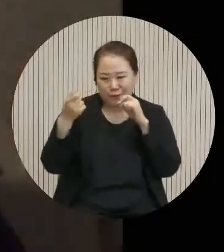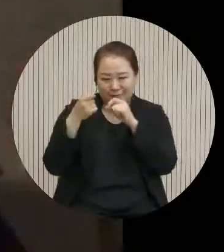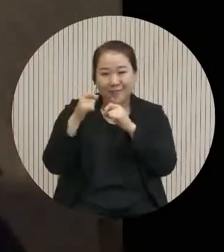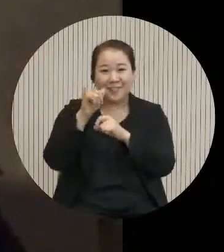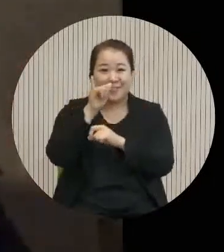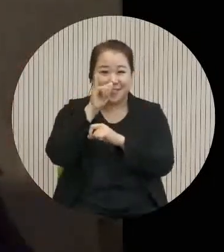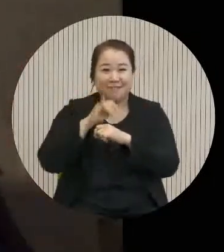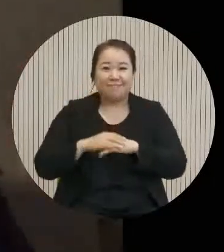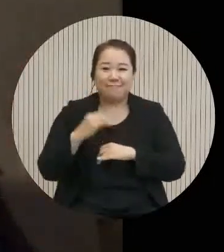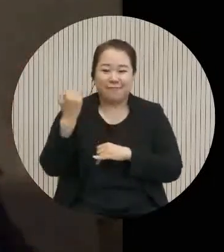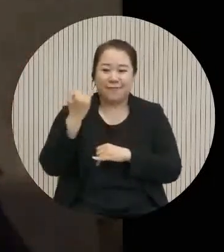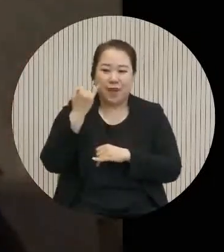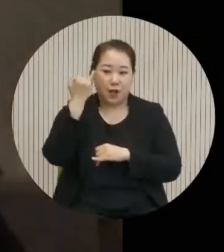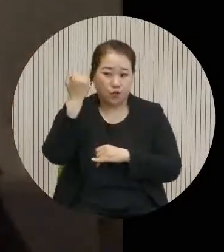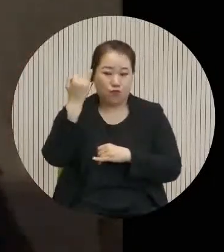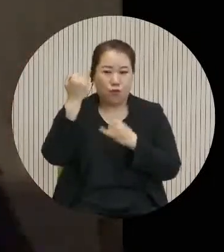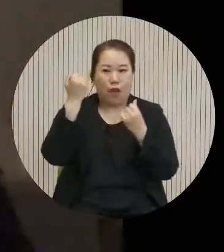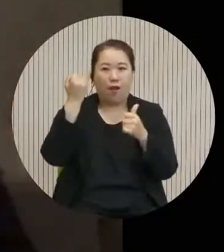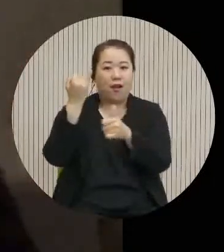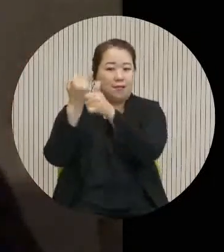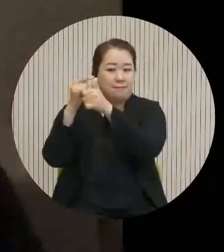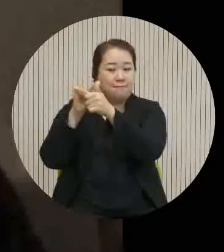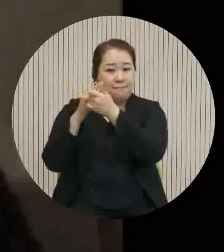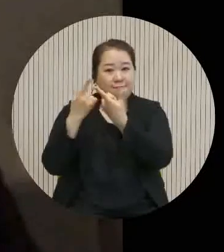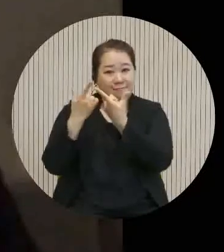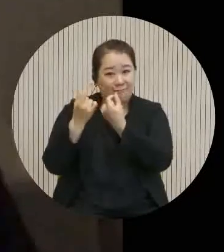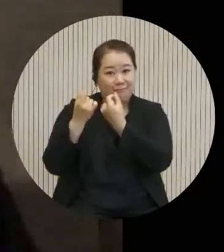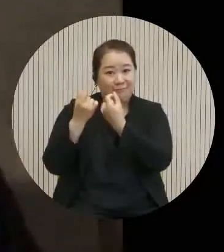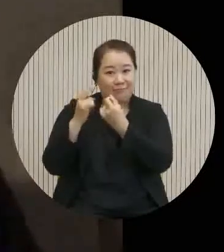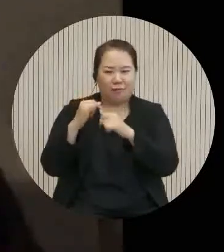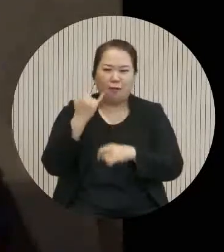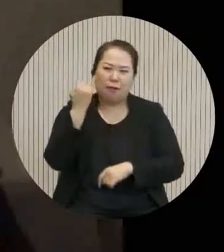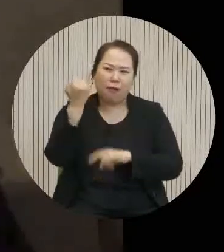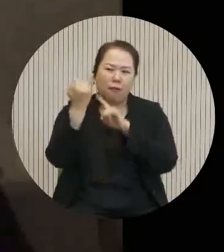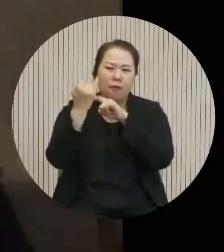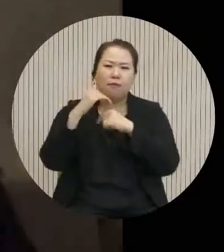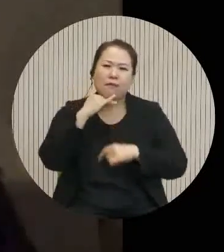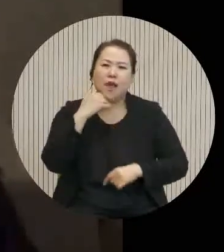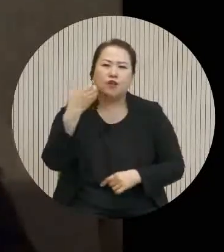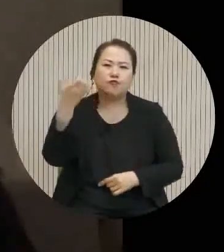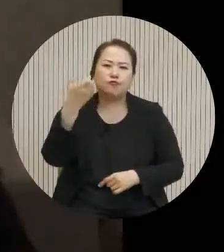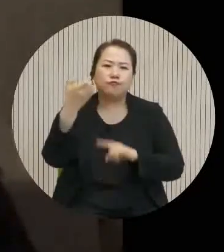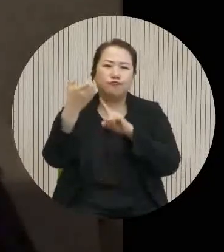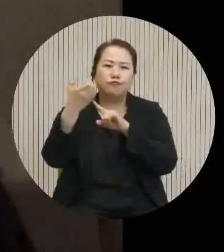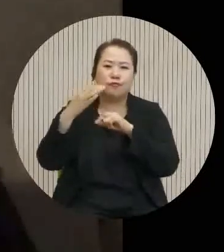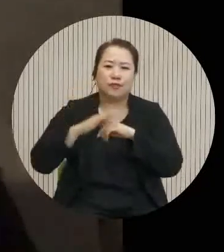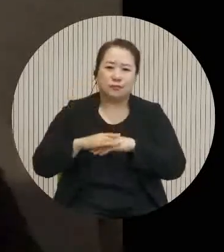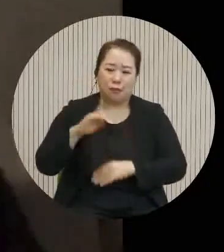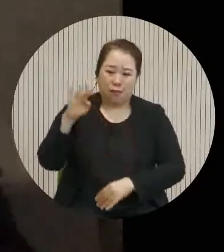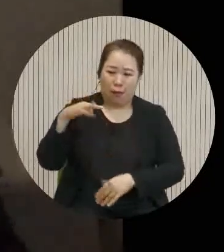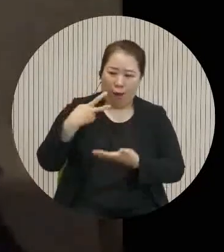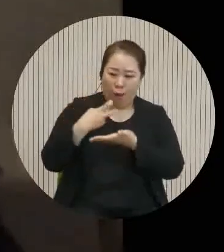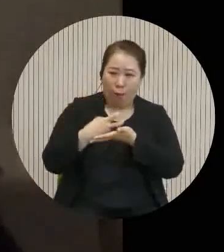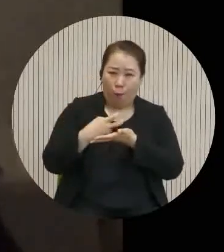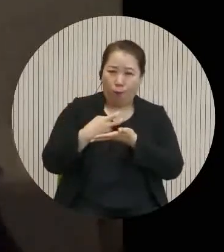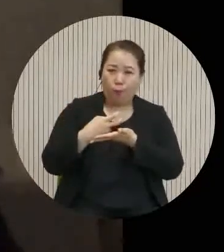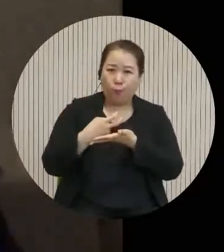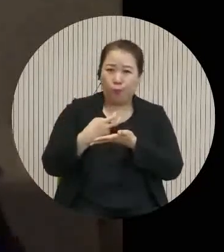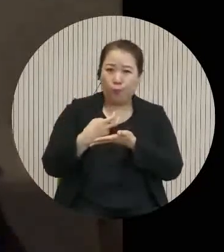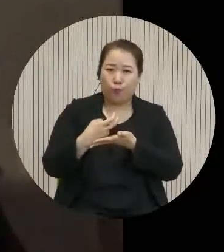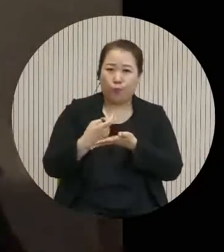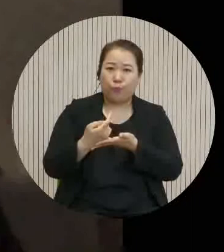Evelyn told me not too long ago, she's in her 90s now, she said, Stephen, I want to find out about law. I'll take a